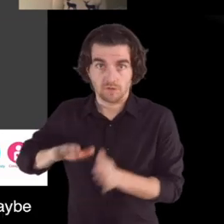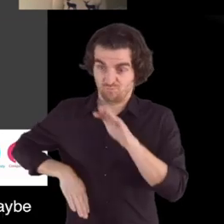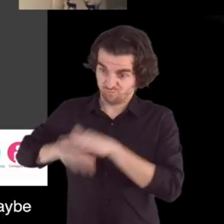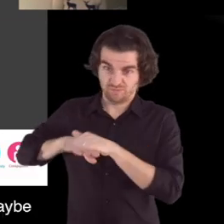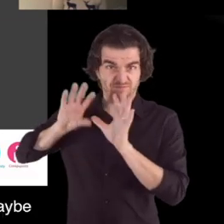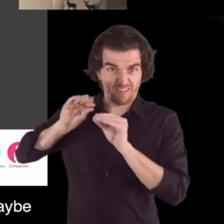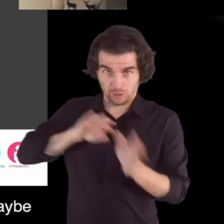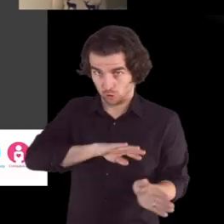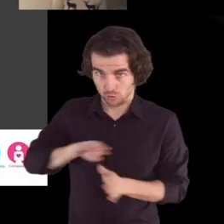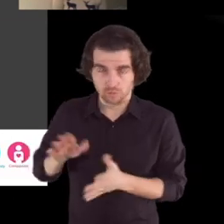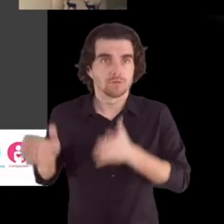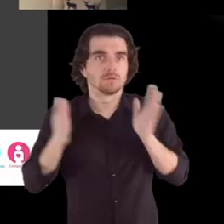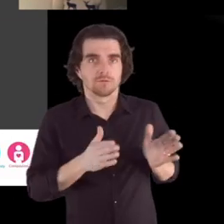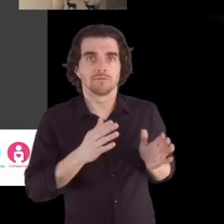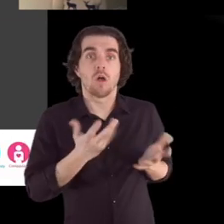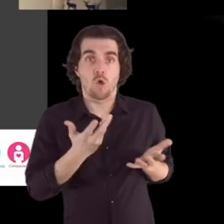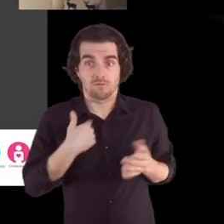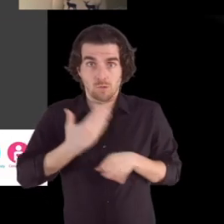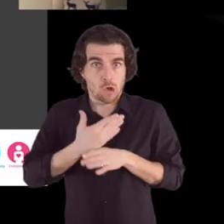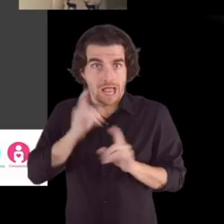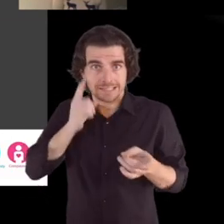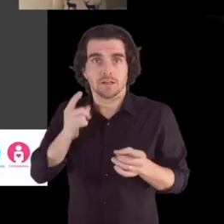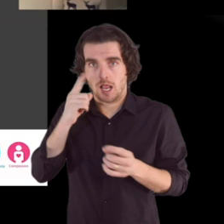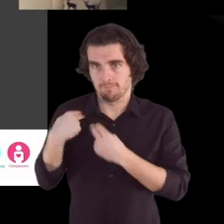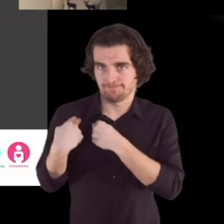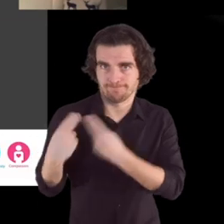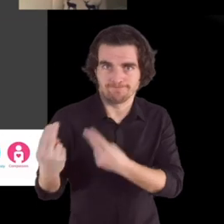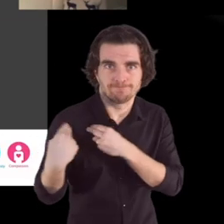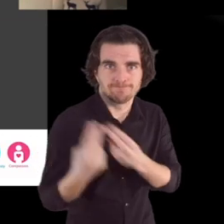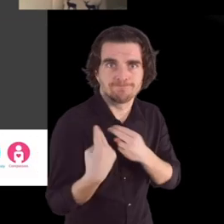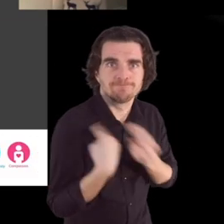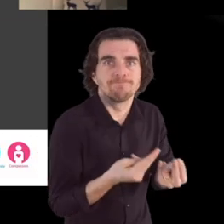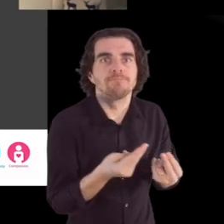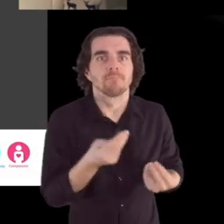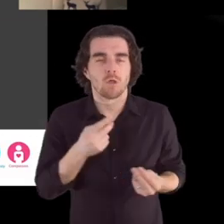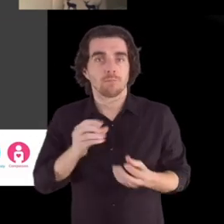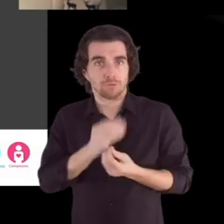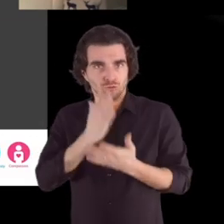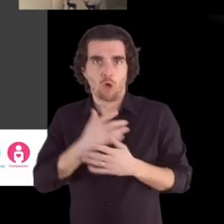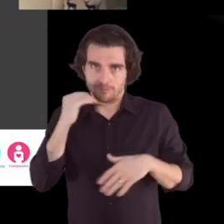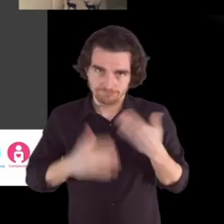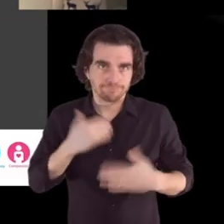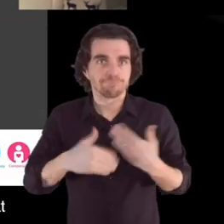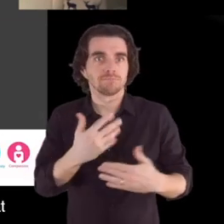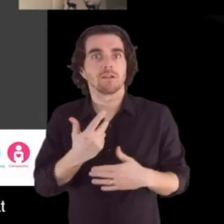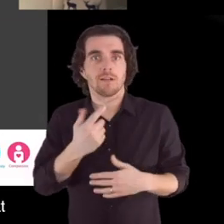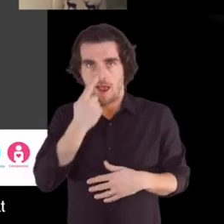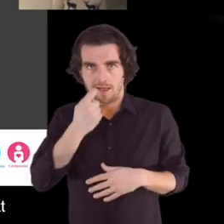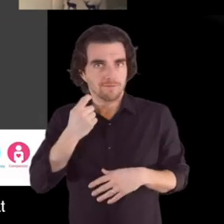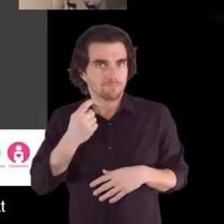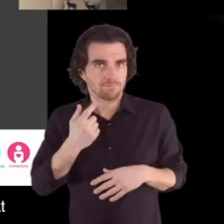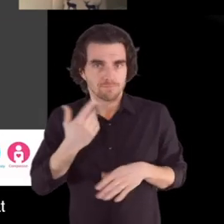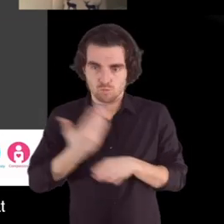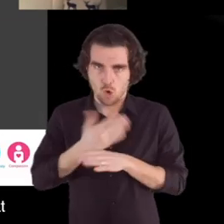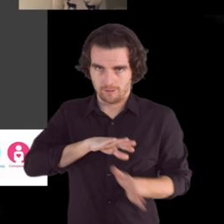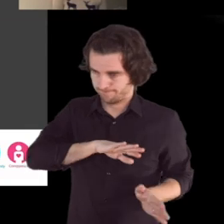no when, maybe your caseload is full, knowing when to delegate and knowing when to ask for help when that's needed. And then kind of